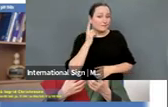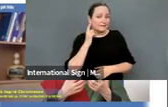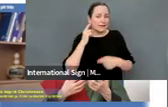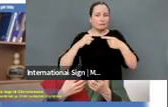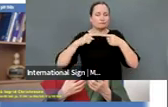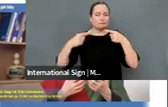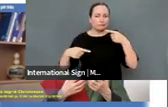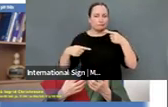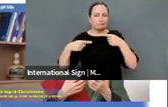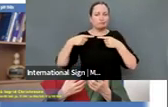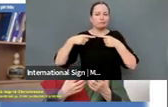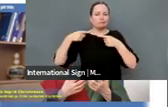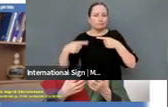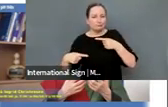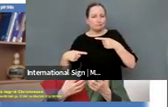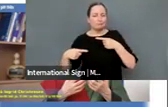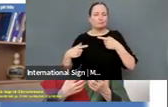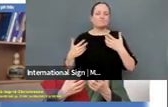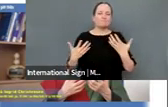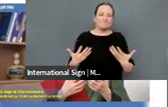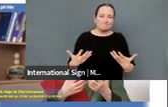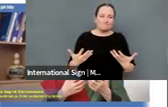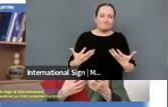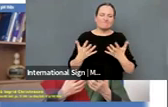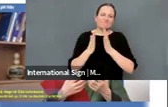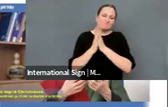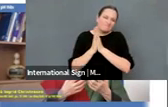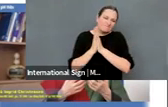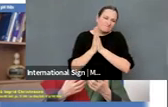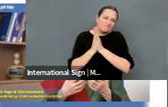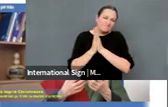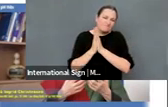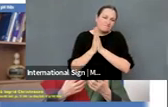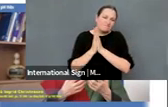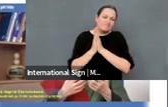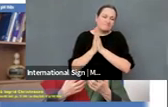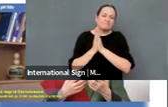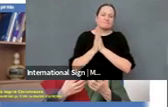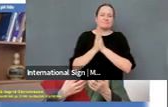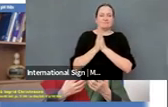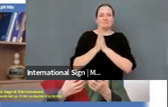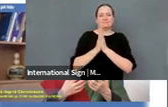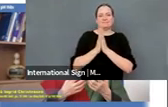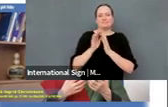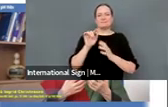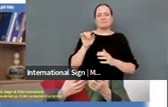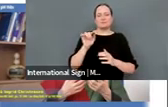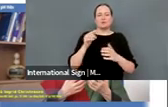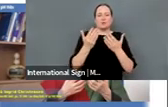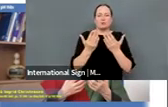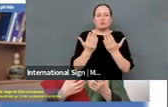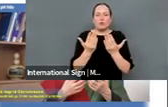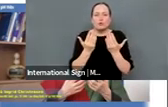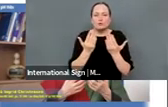you momentarily. So what you can do is stay close to the mic without moving,